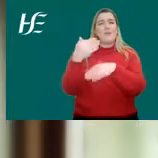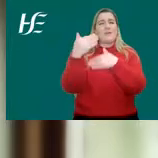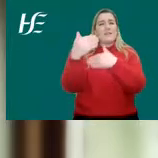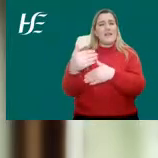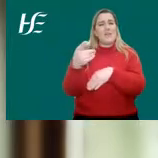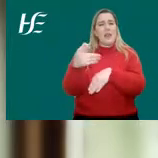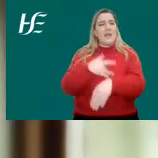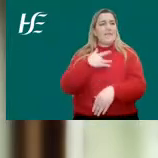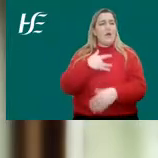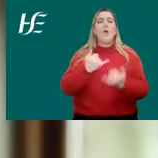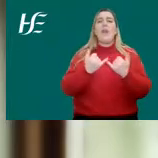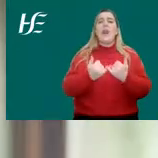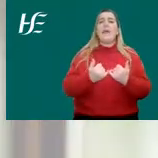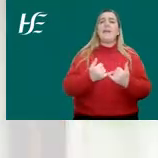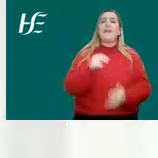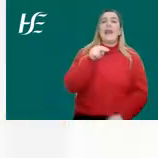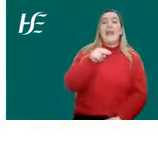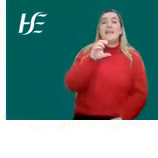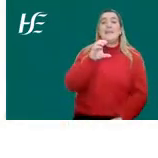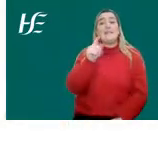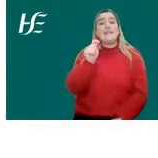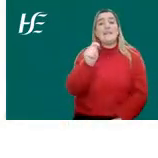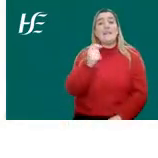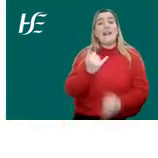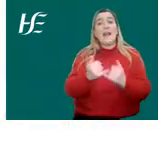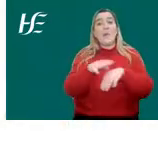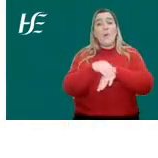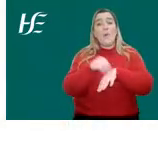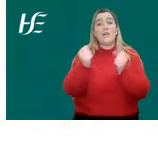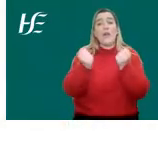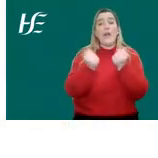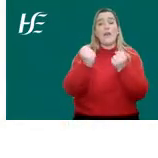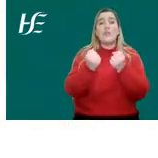of an older car and you just want to make sure everything's running well.